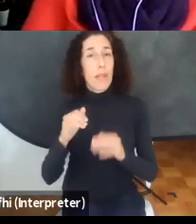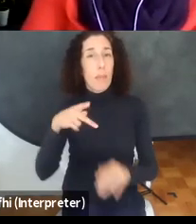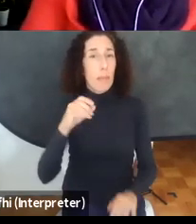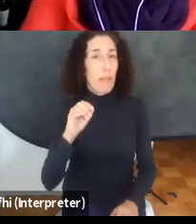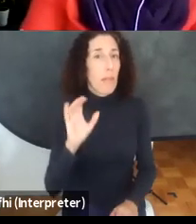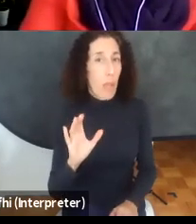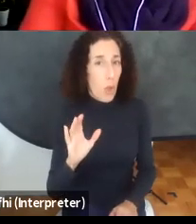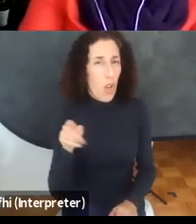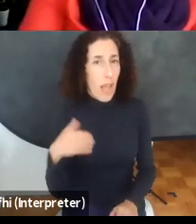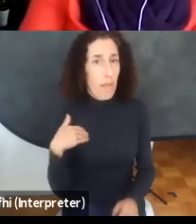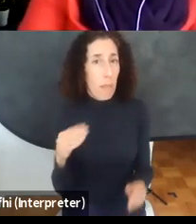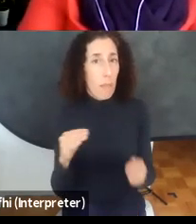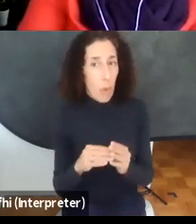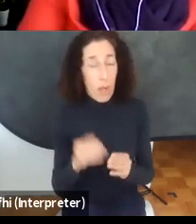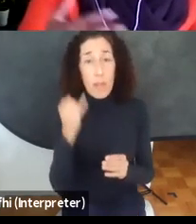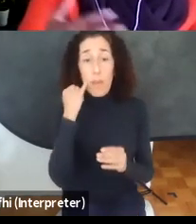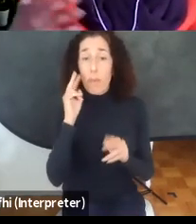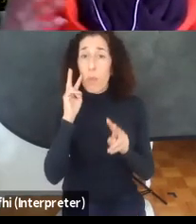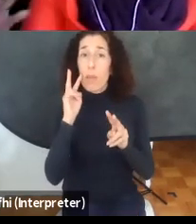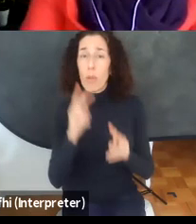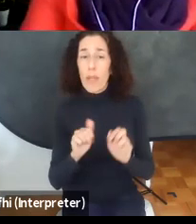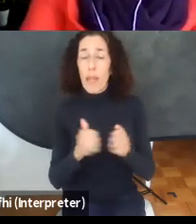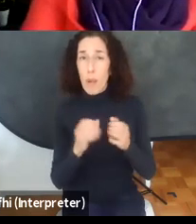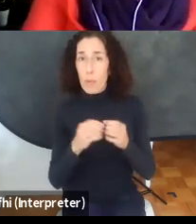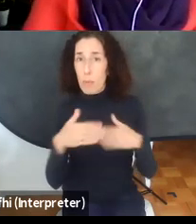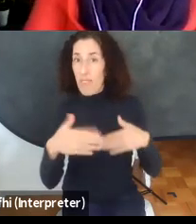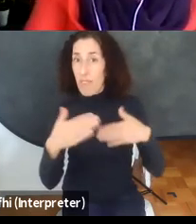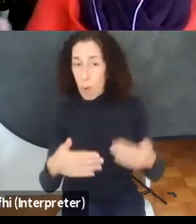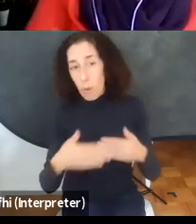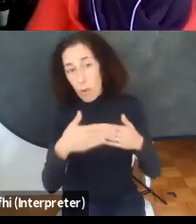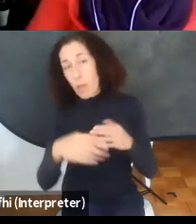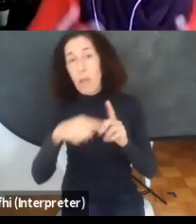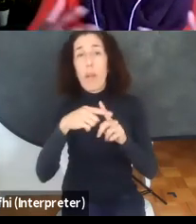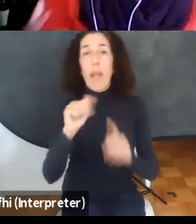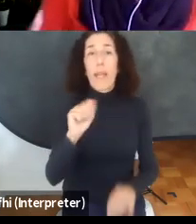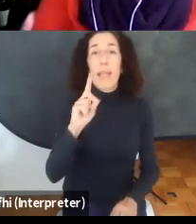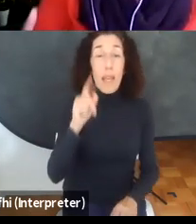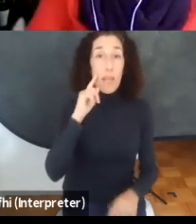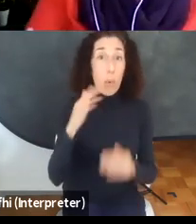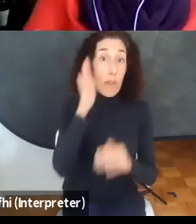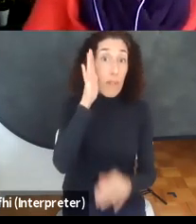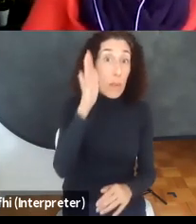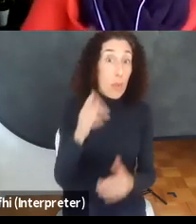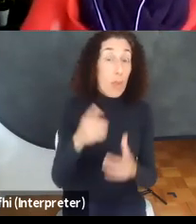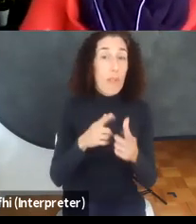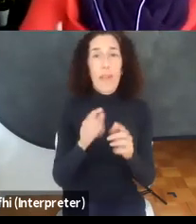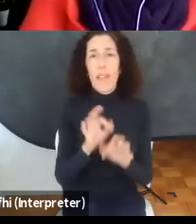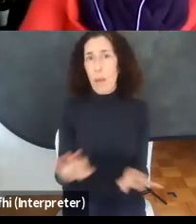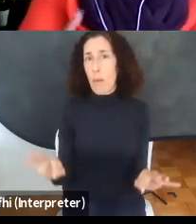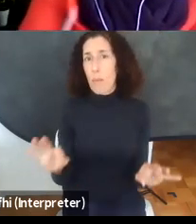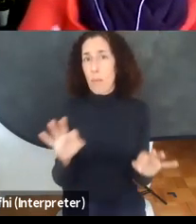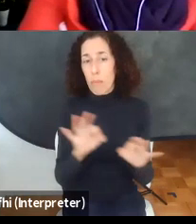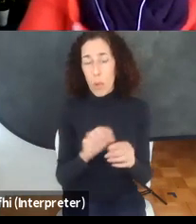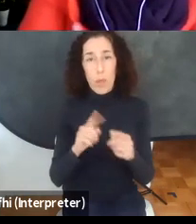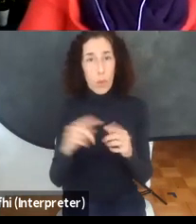moving forward with the foundation of the ADA and then also for years to come, then it's critically important that we're looking at